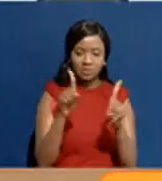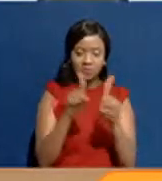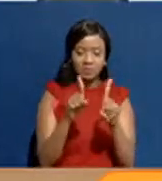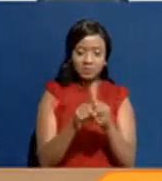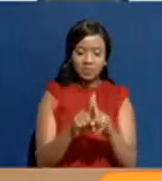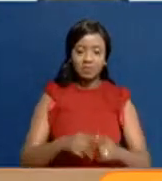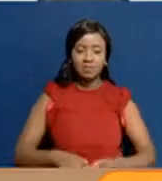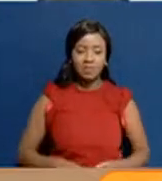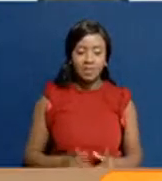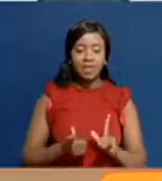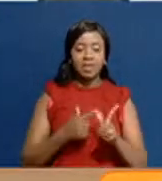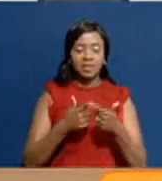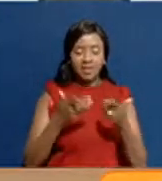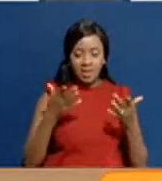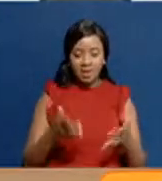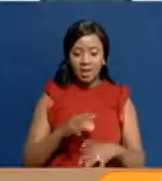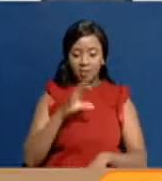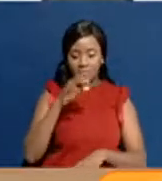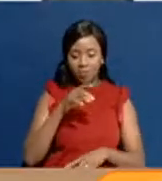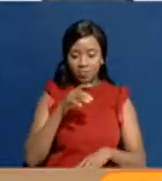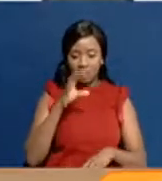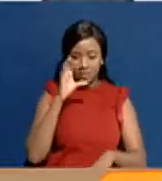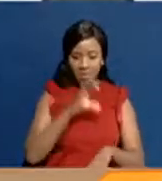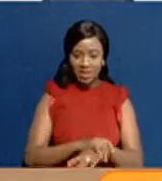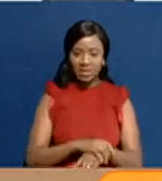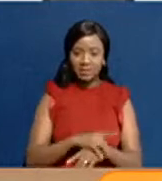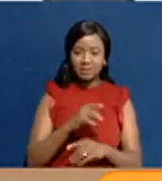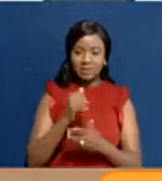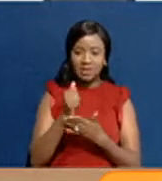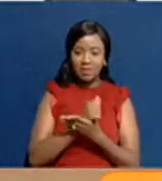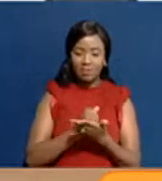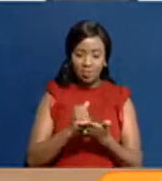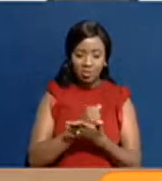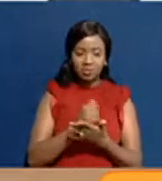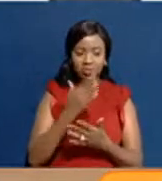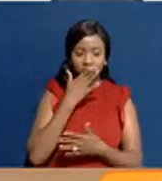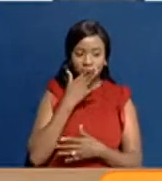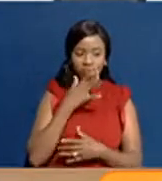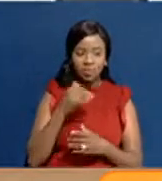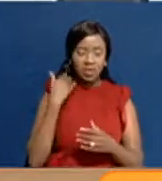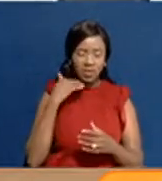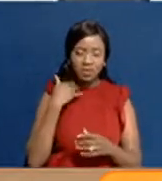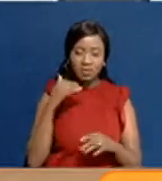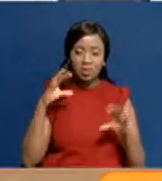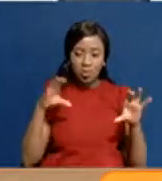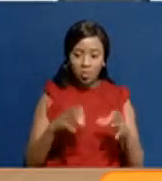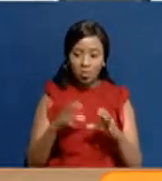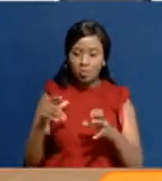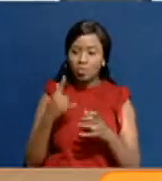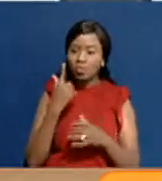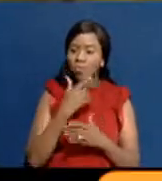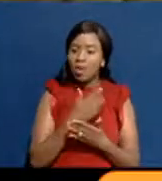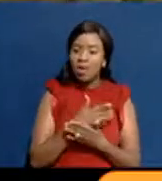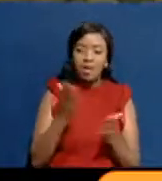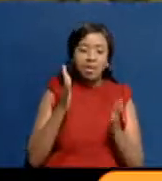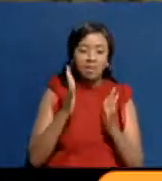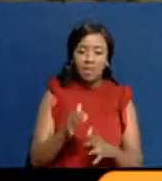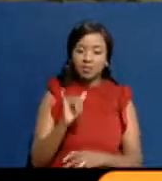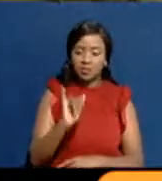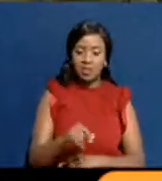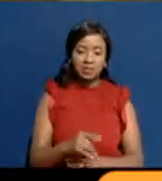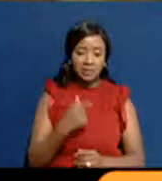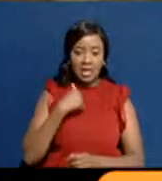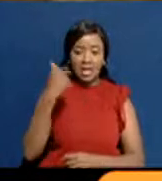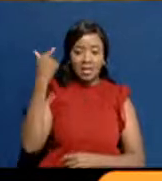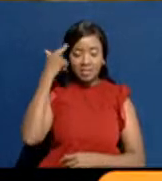and now go for the sugar, poisonous sugar barons. Whoever they are, I think the